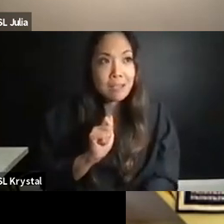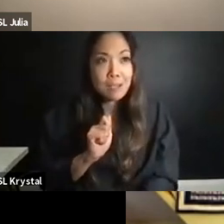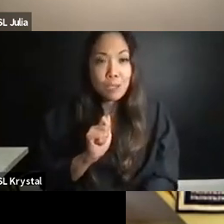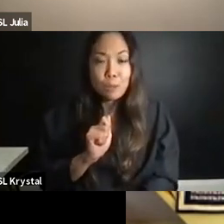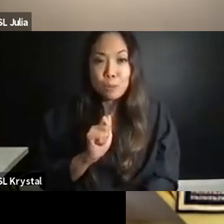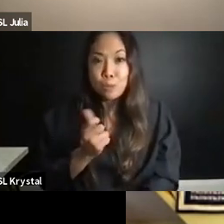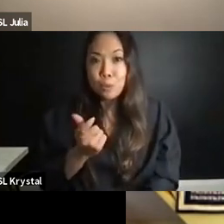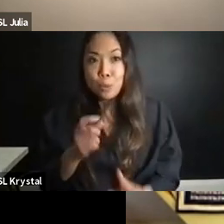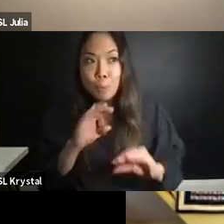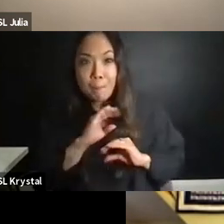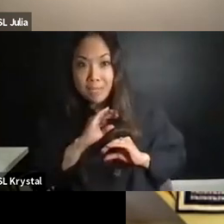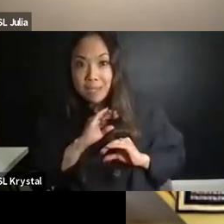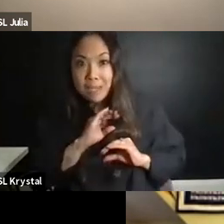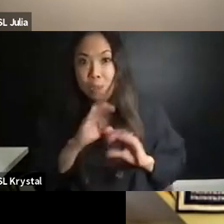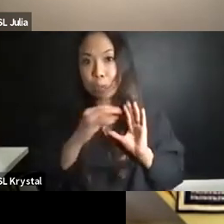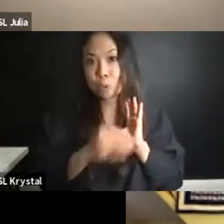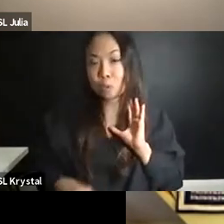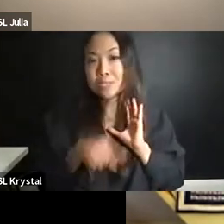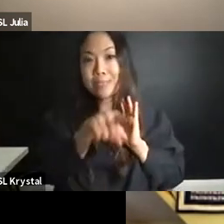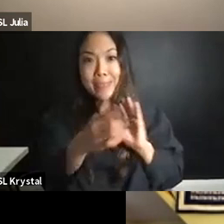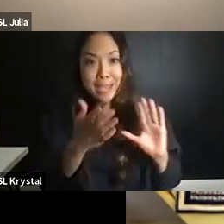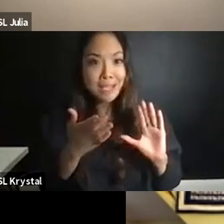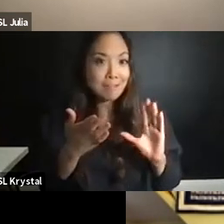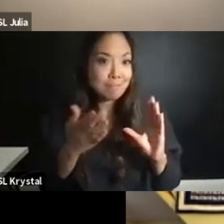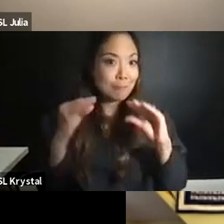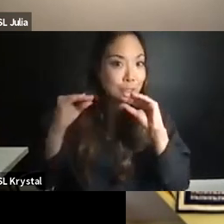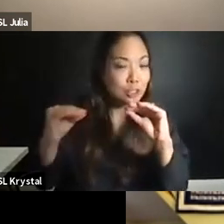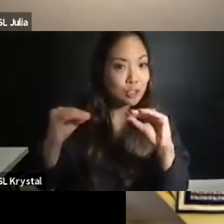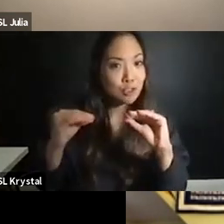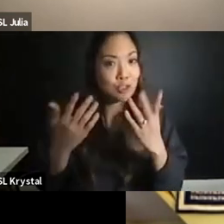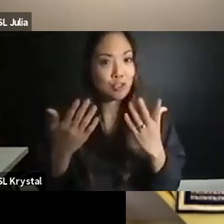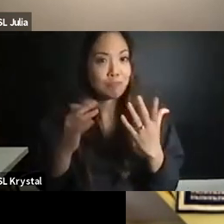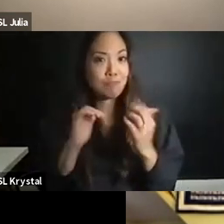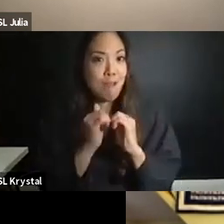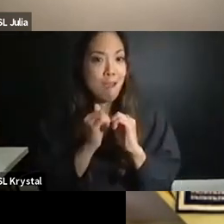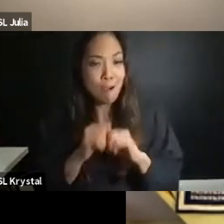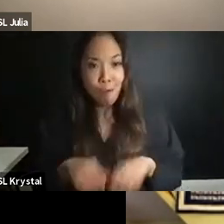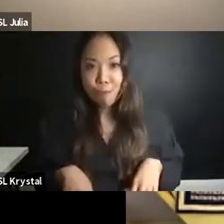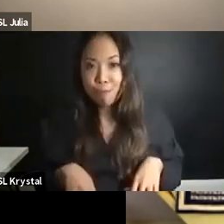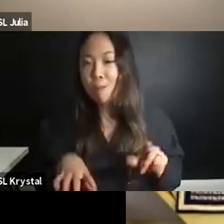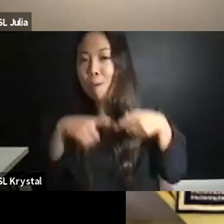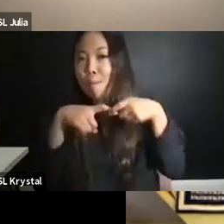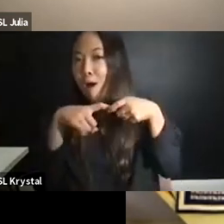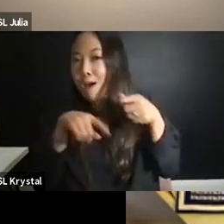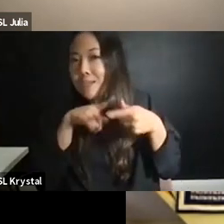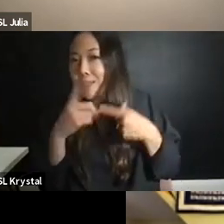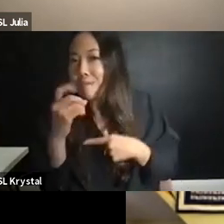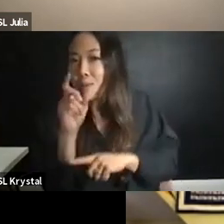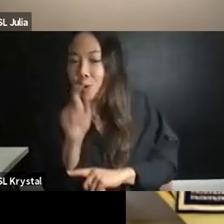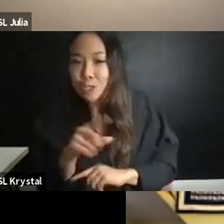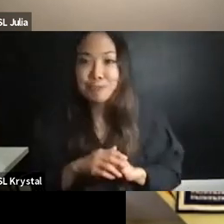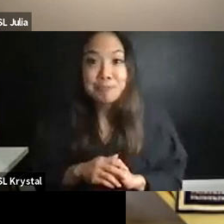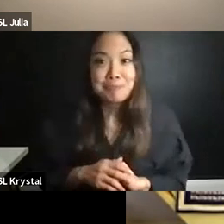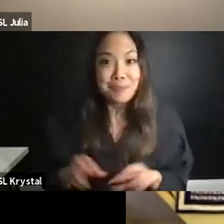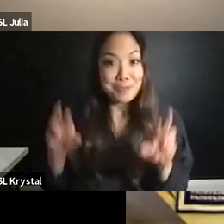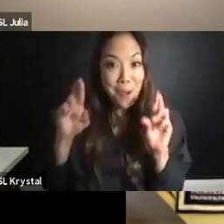particular kids their particular uh population uh so they'll pause there and have one more question after that okay so i hope i remember all